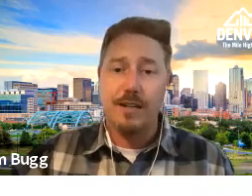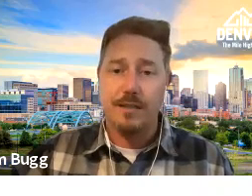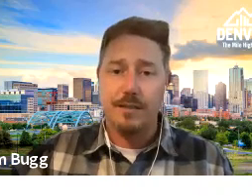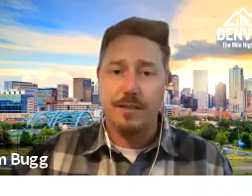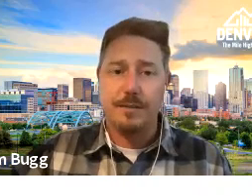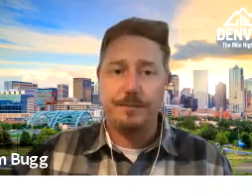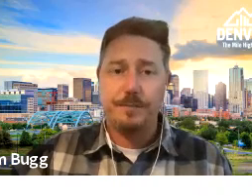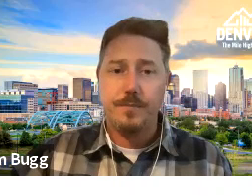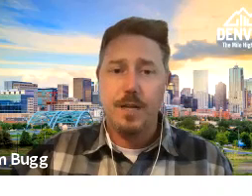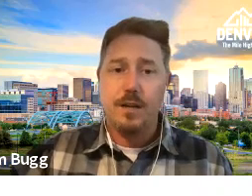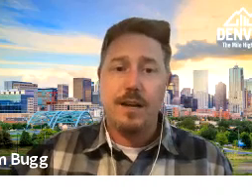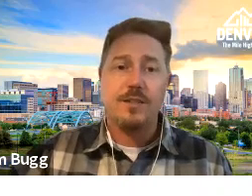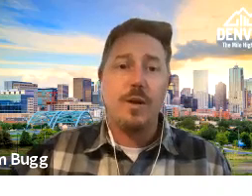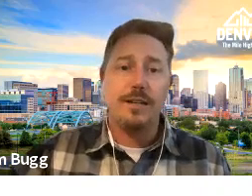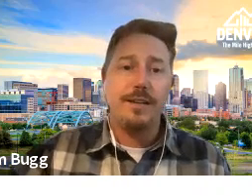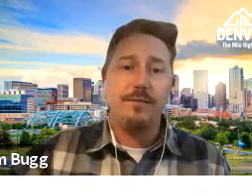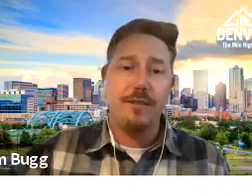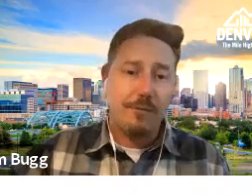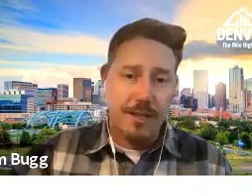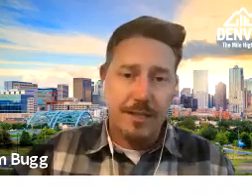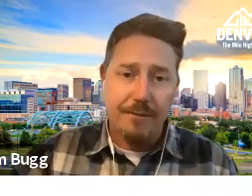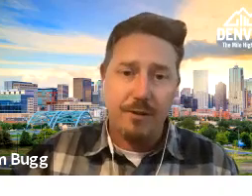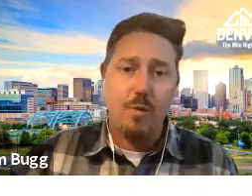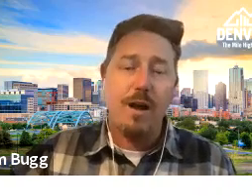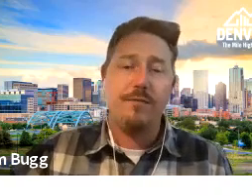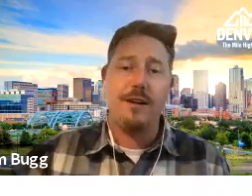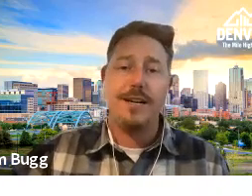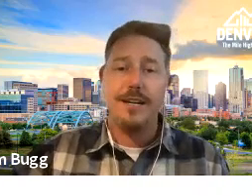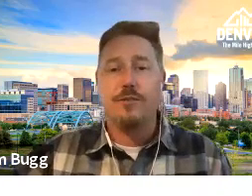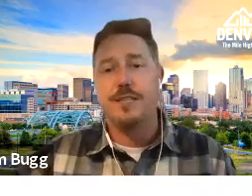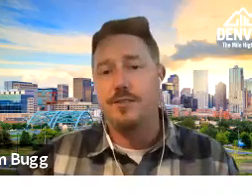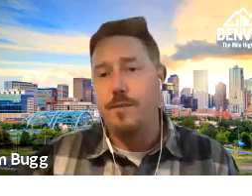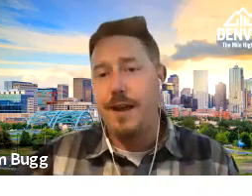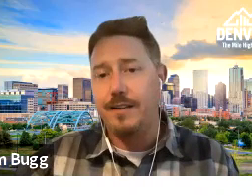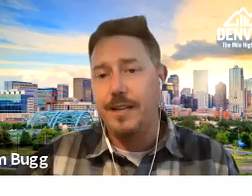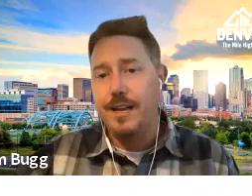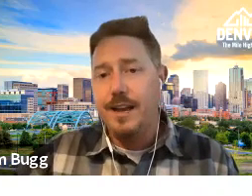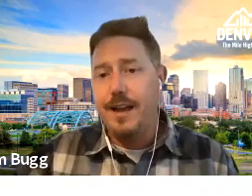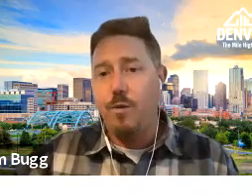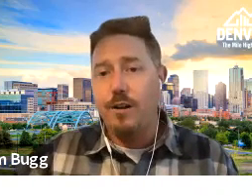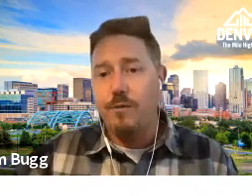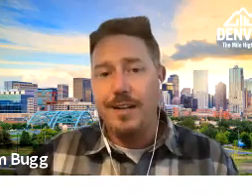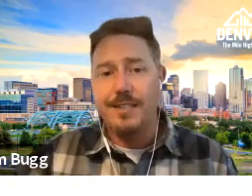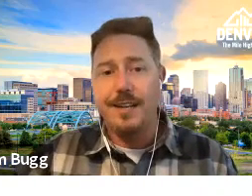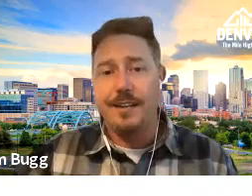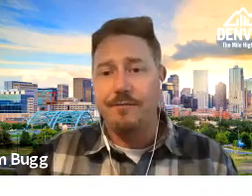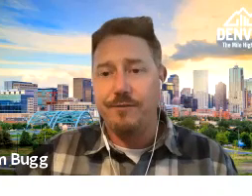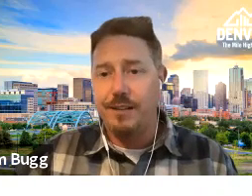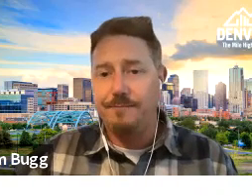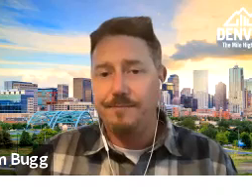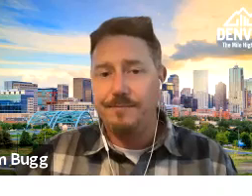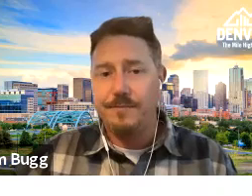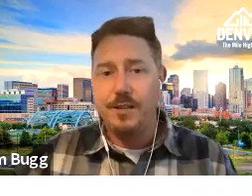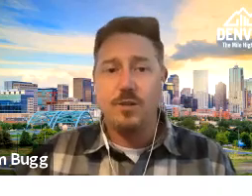600 residences. Consequently, flood risk after a wildfire increases dramatically, and where it rains, it can